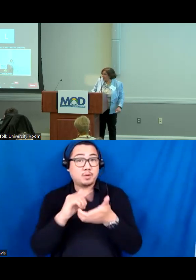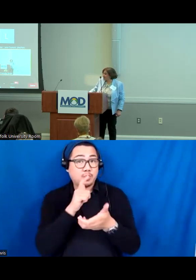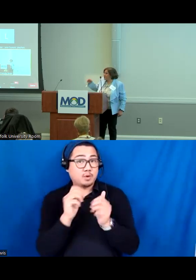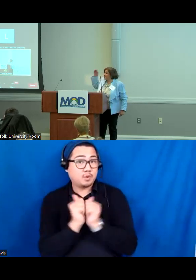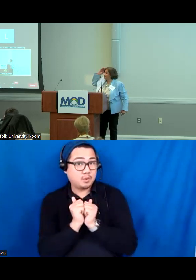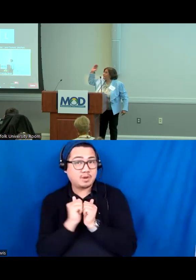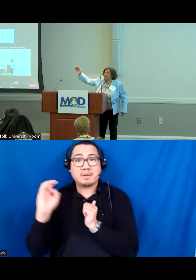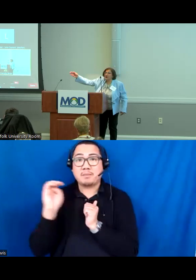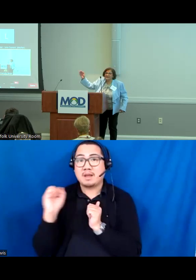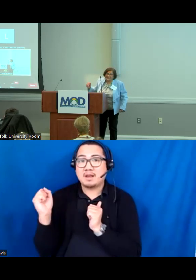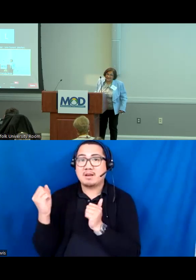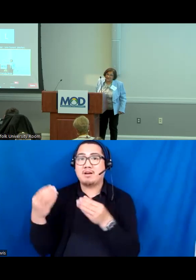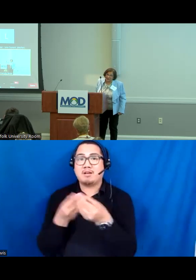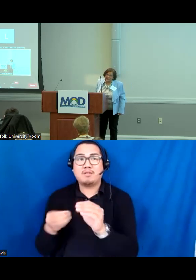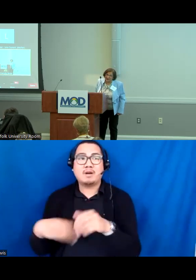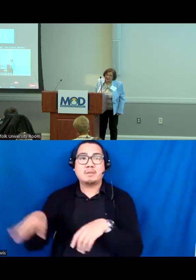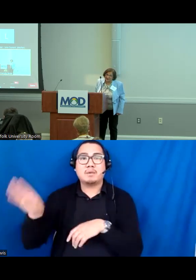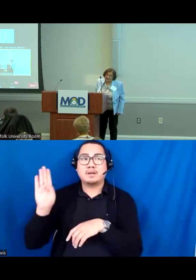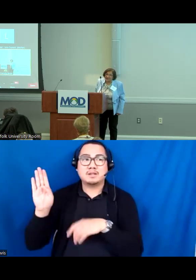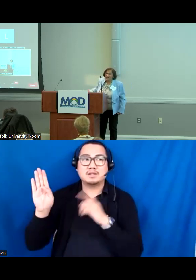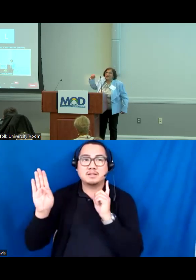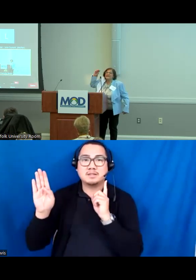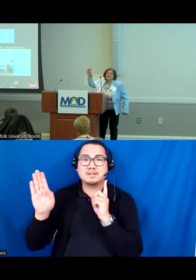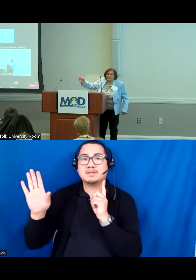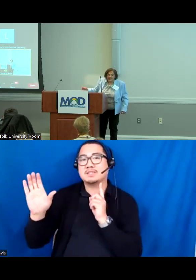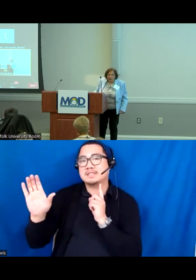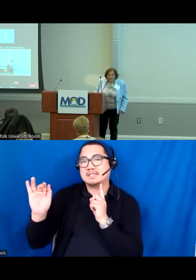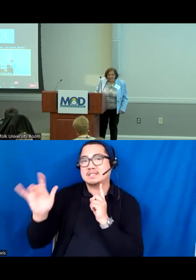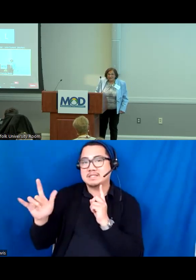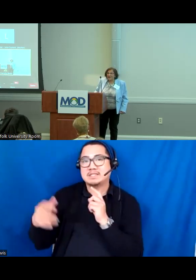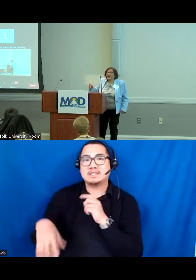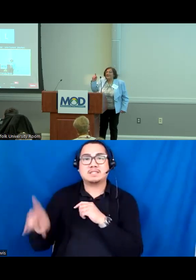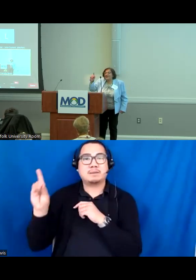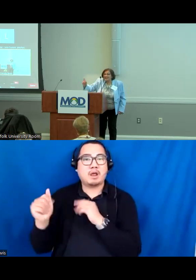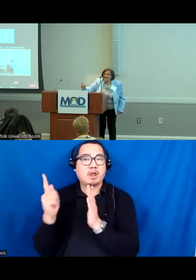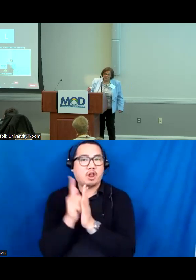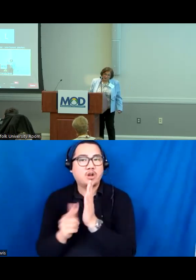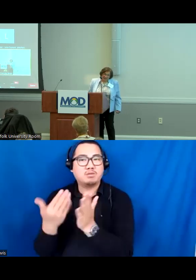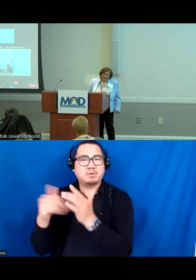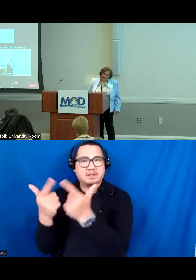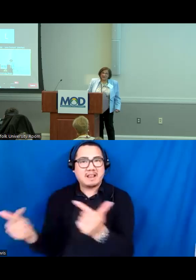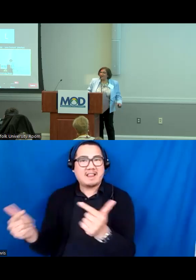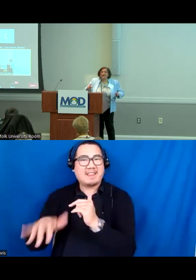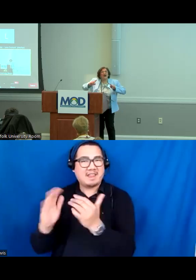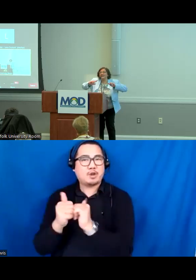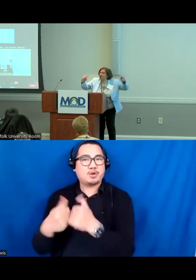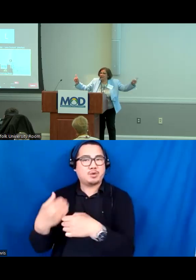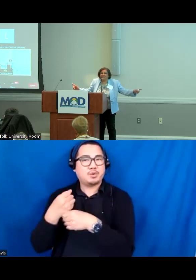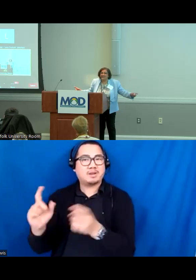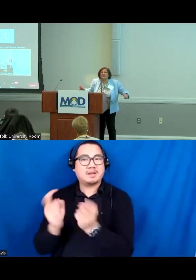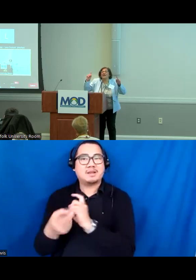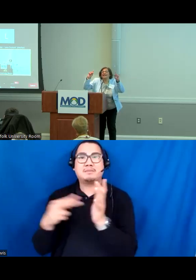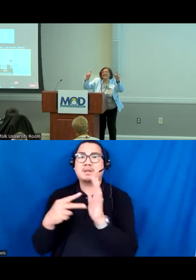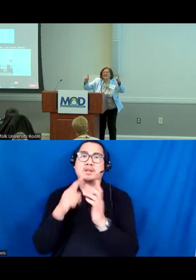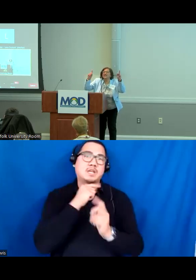on Disabilities, Boston Center for Independent Living, Disability Law Center, and that's how you make change. It's not in the big